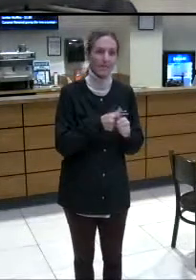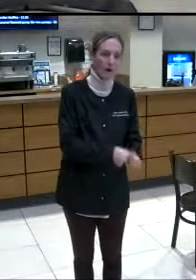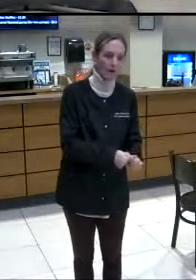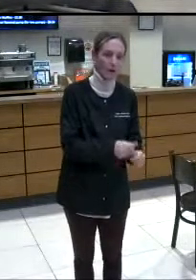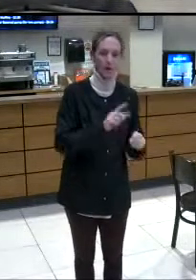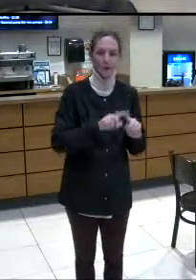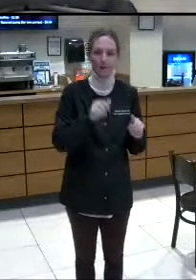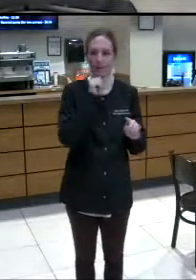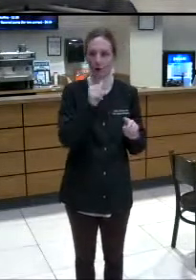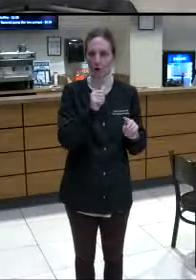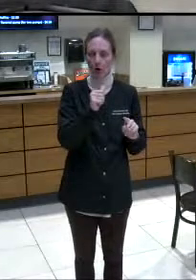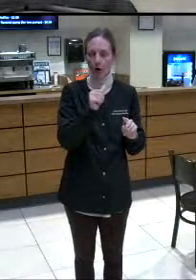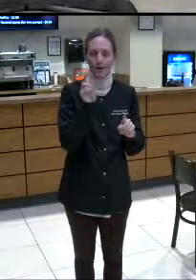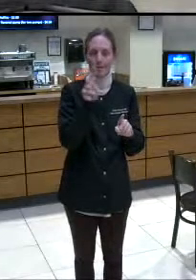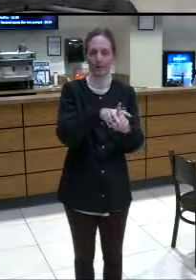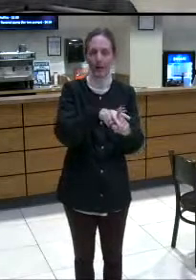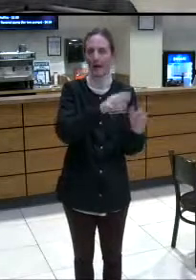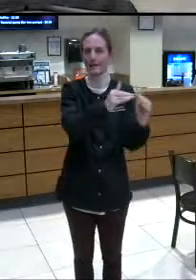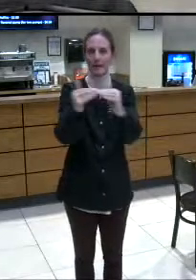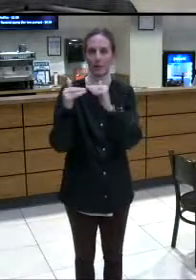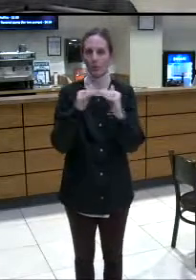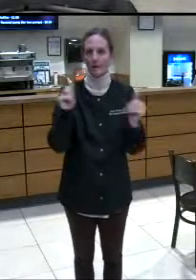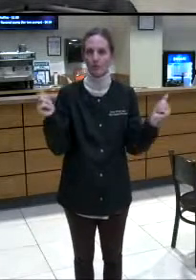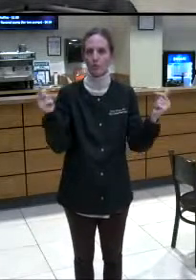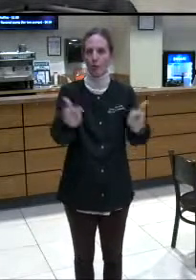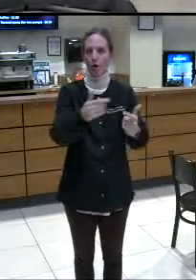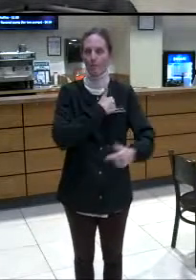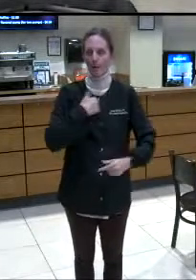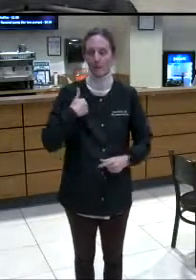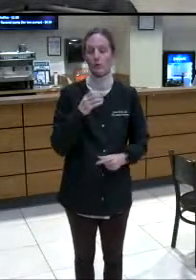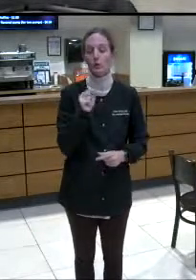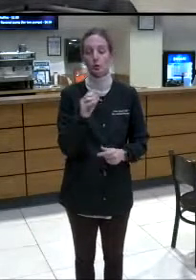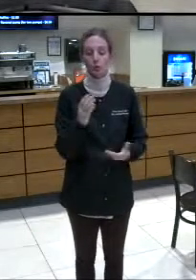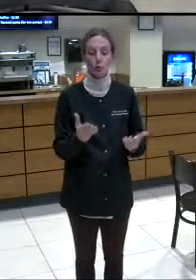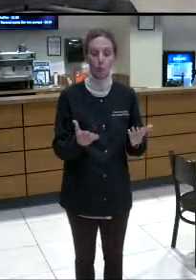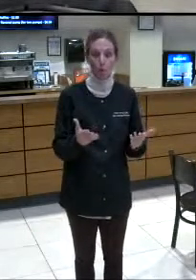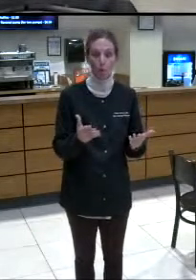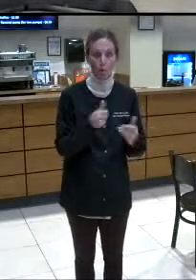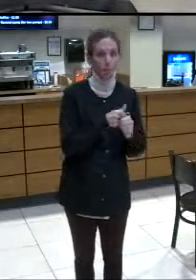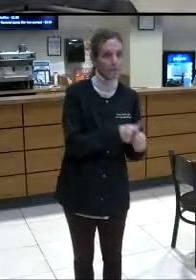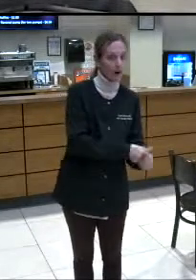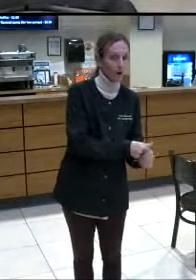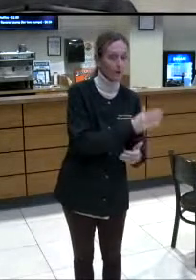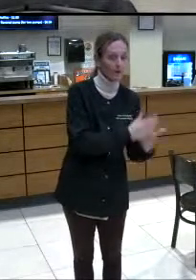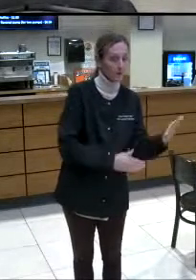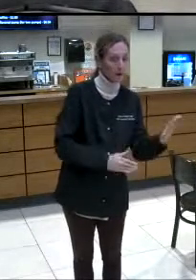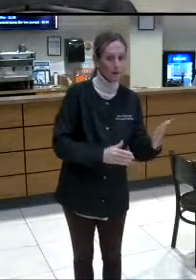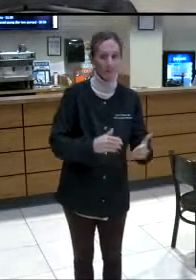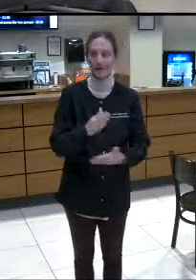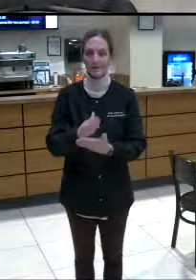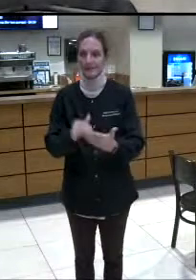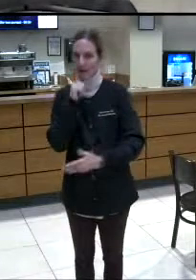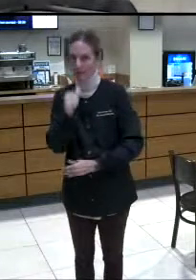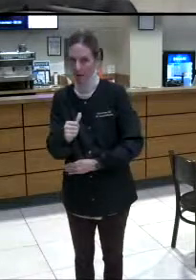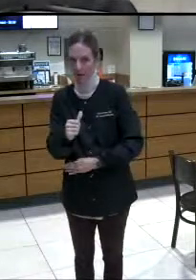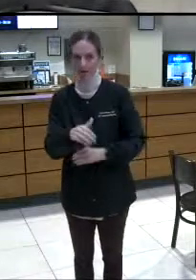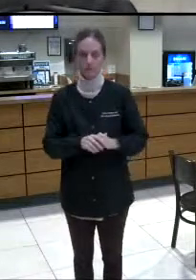applied equally to all board members. Some people get to follow them and other people don't. So that's a